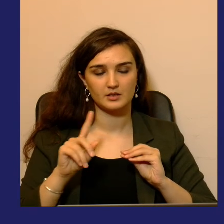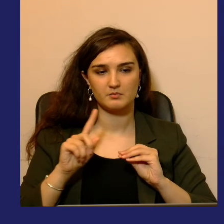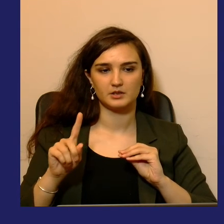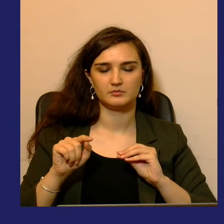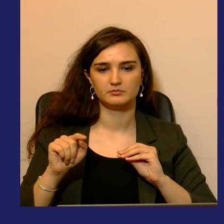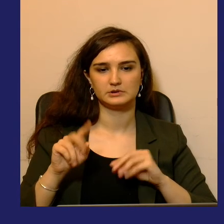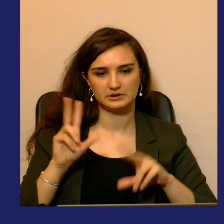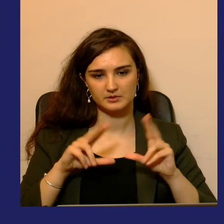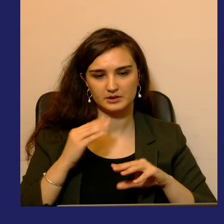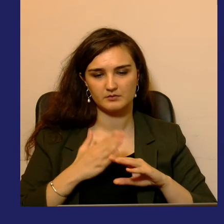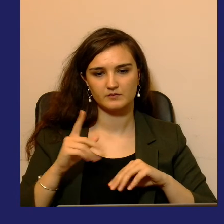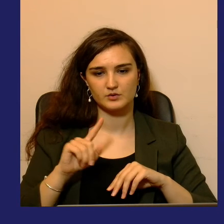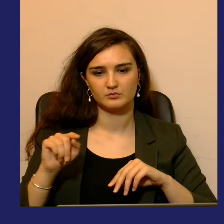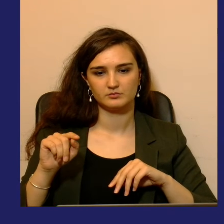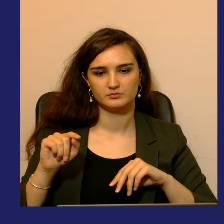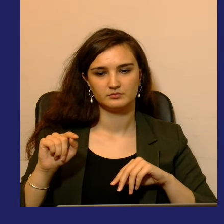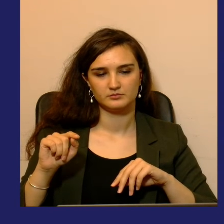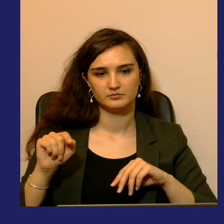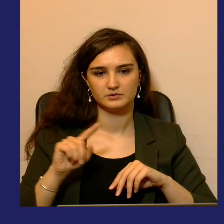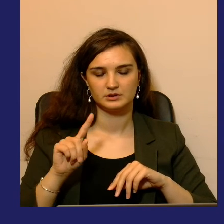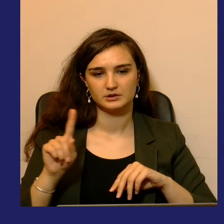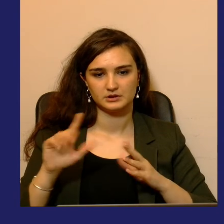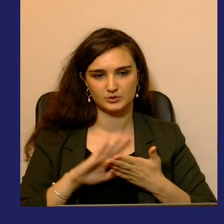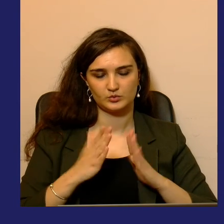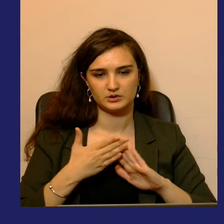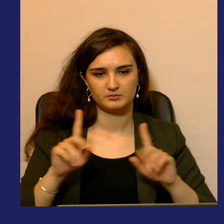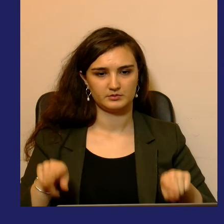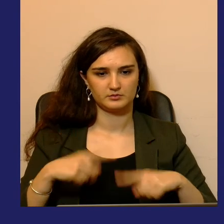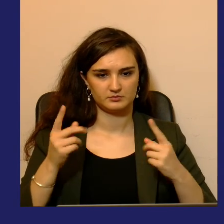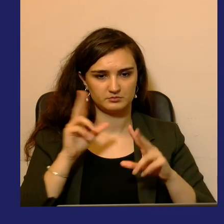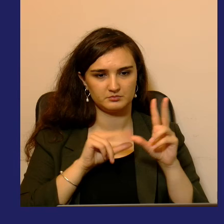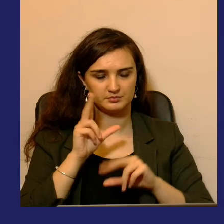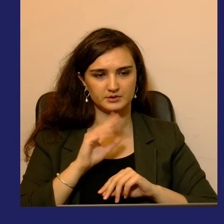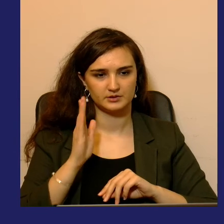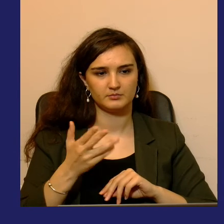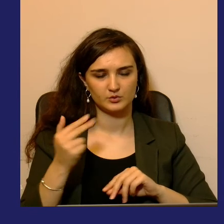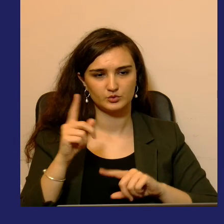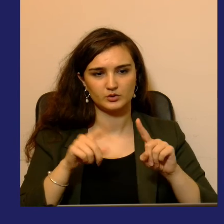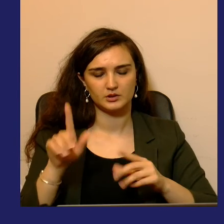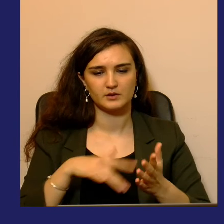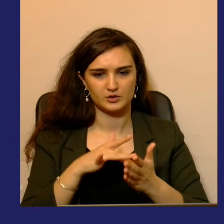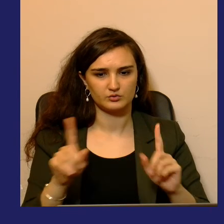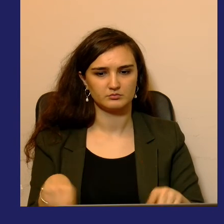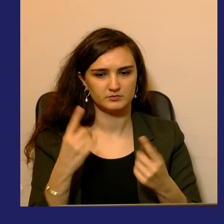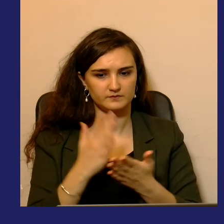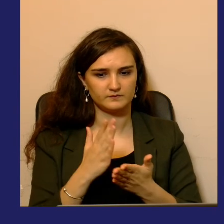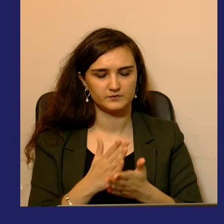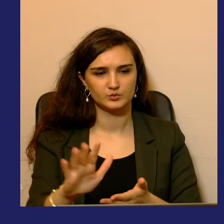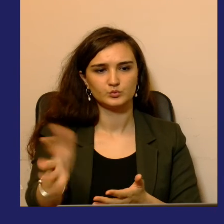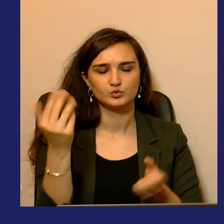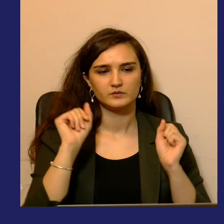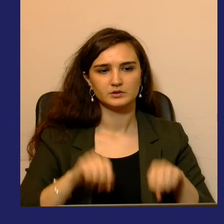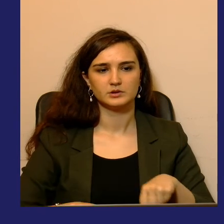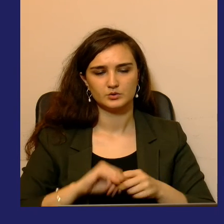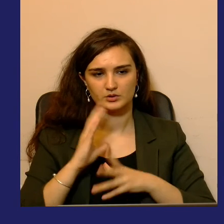commissions and affiliated institutions have gotten stronger. if we can't generalize, at least we could maybe